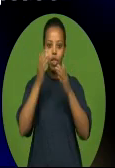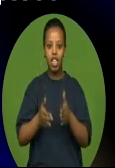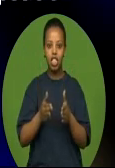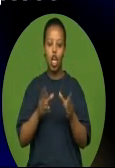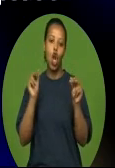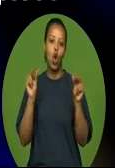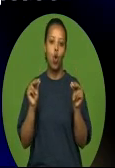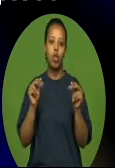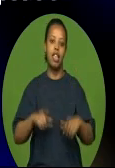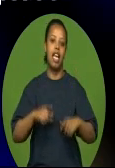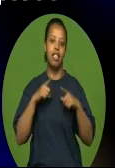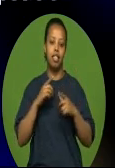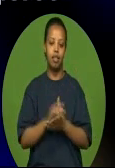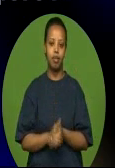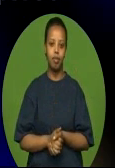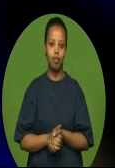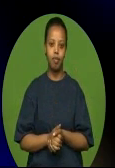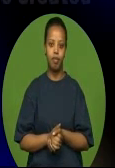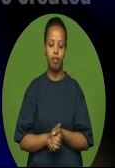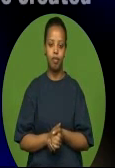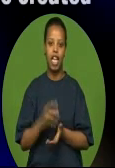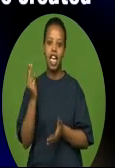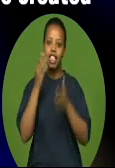because competitors do not exist.